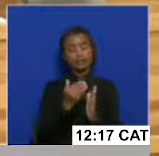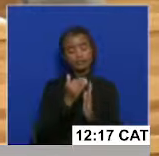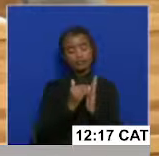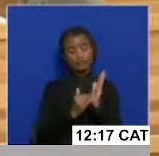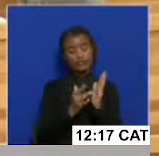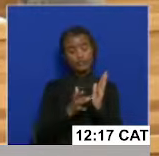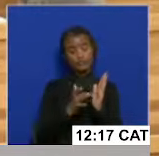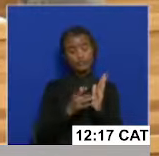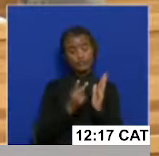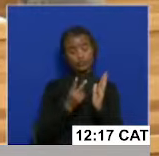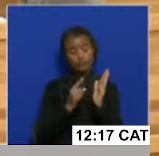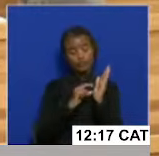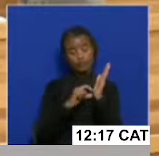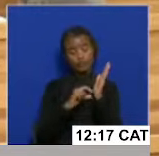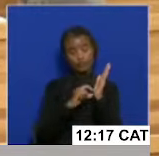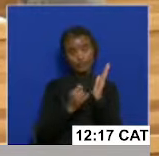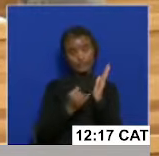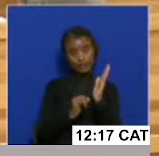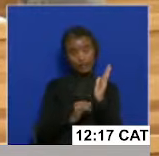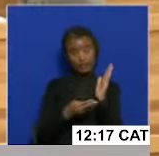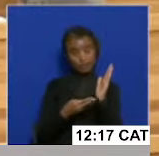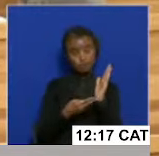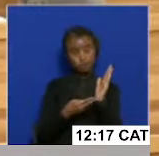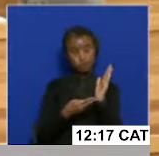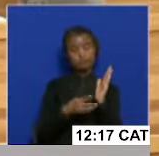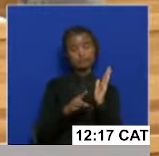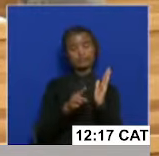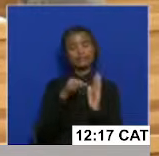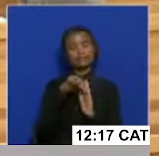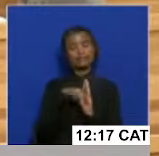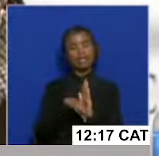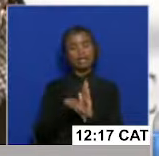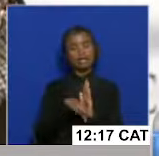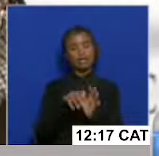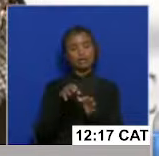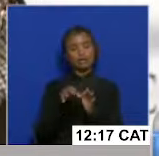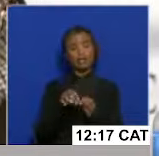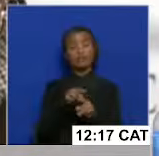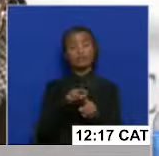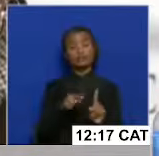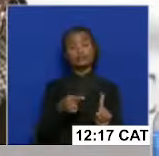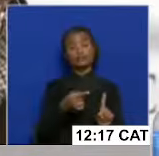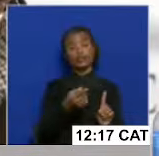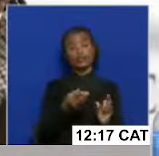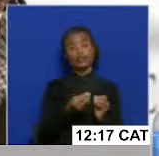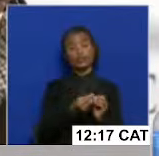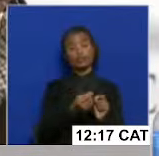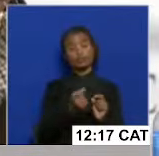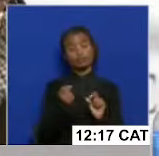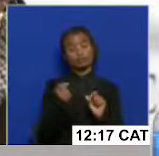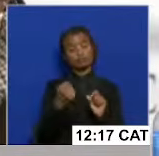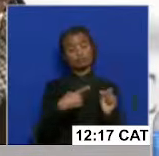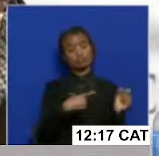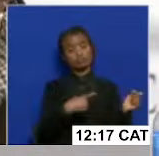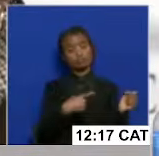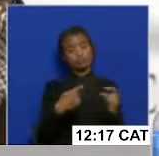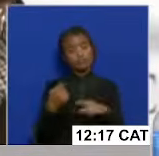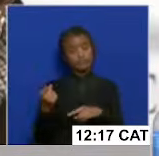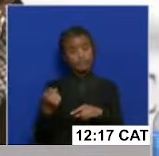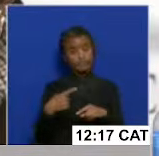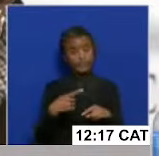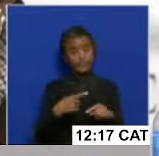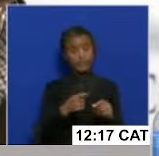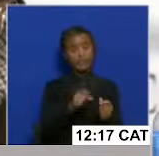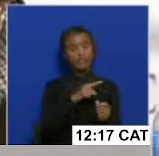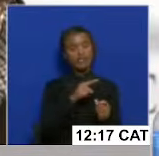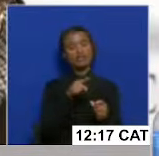are, I won't go into it in detail, but you are speaking to Officer Stolz about arranging a meeting. Do you see that? For